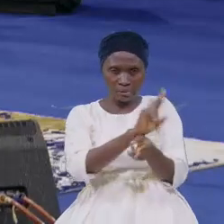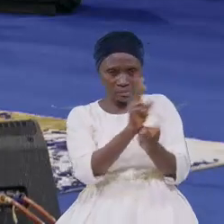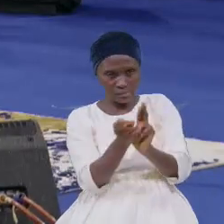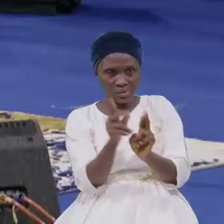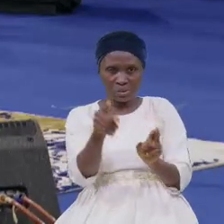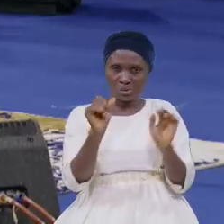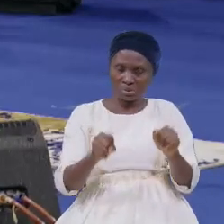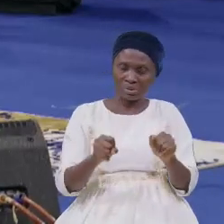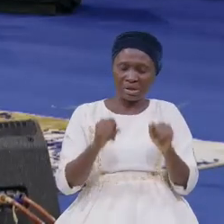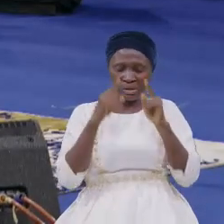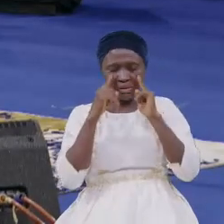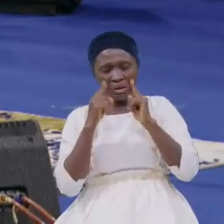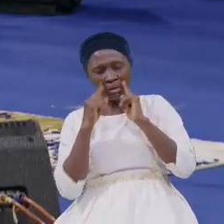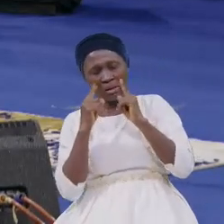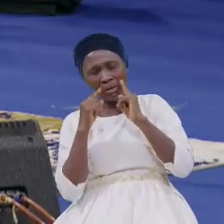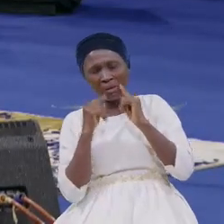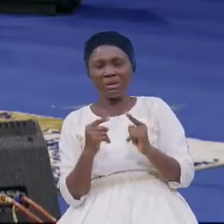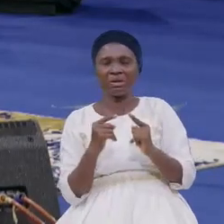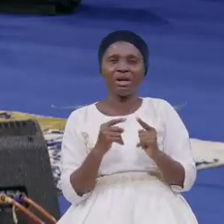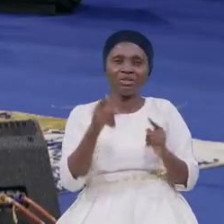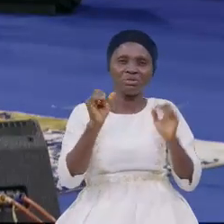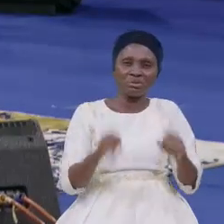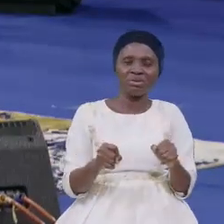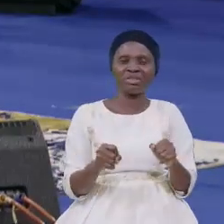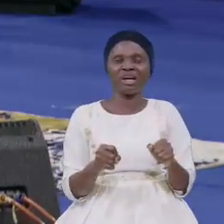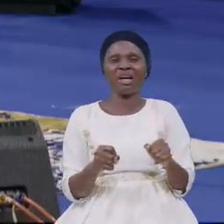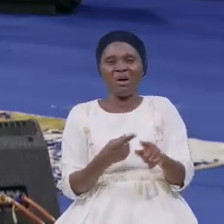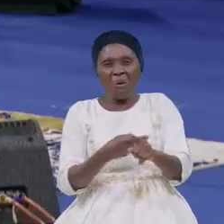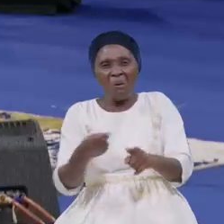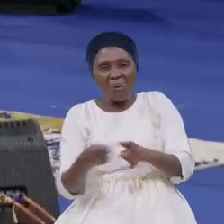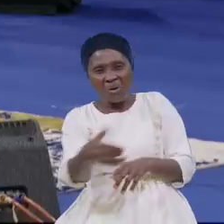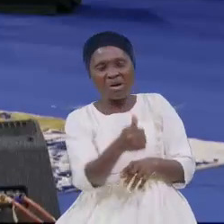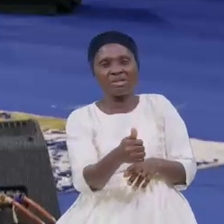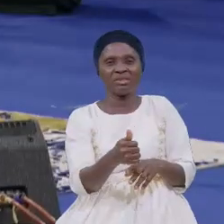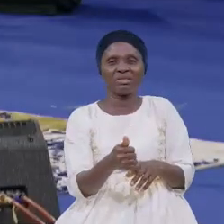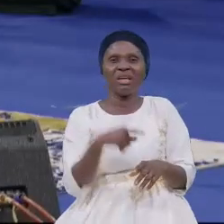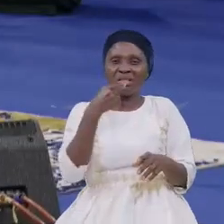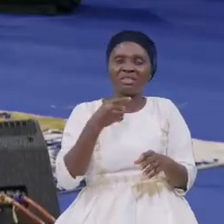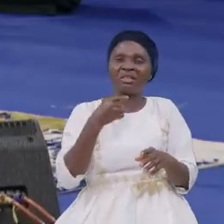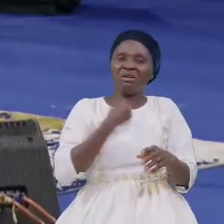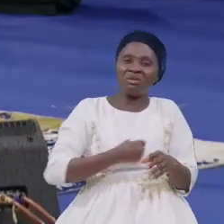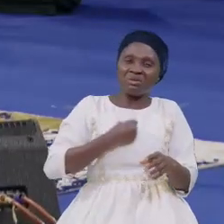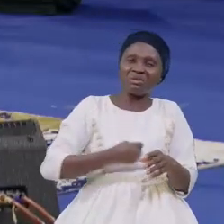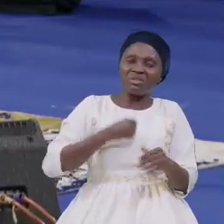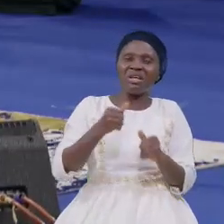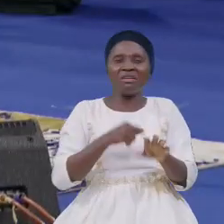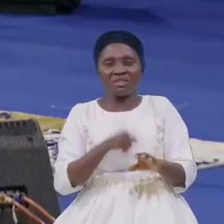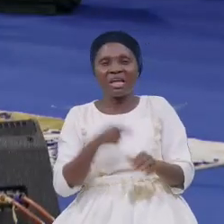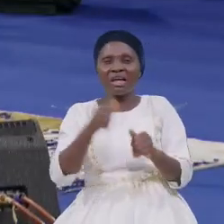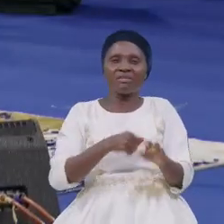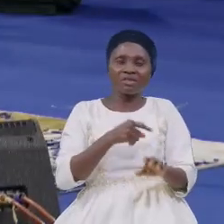the ground, you can pinch yourself, you can feel so sorry for what you've done. But